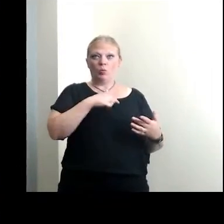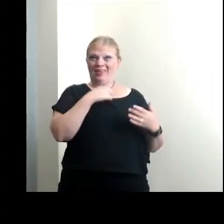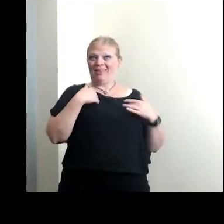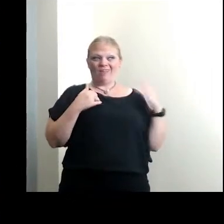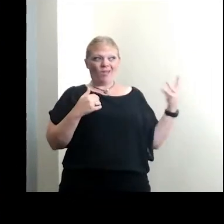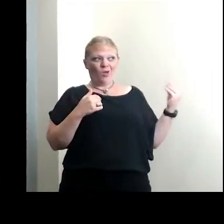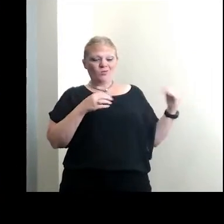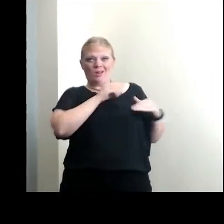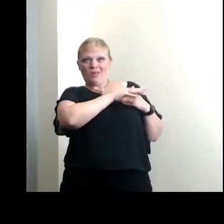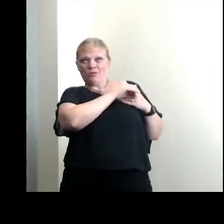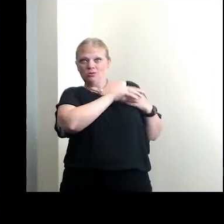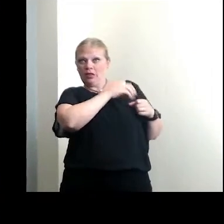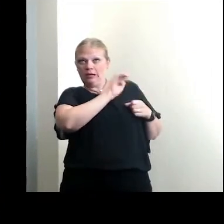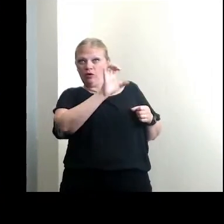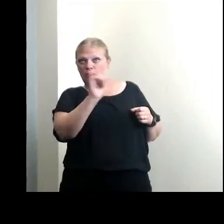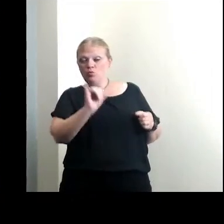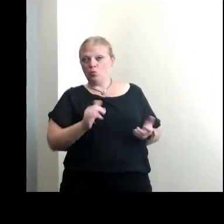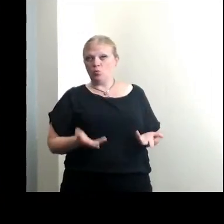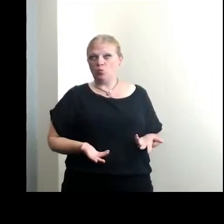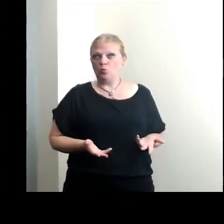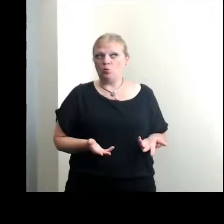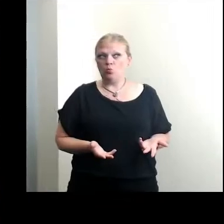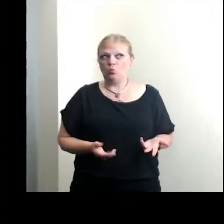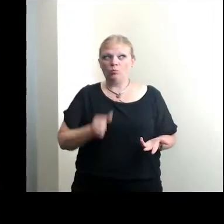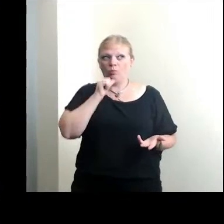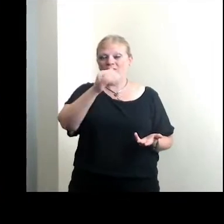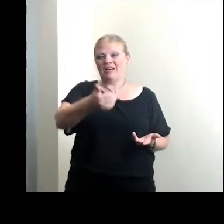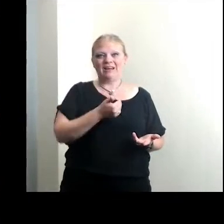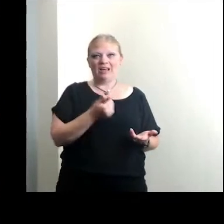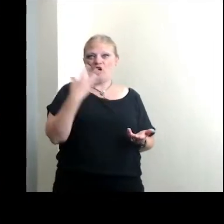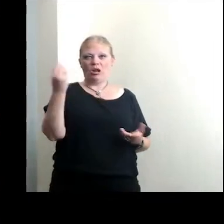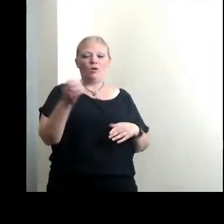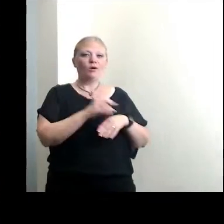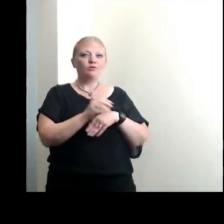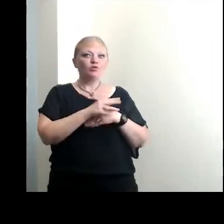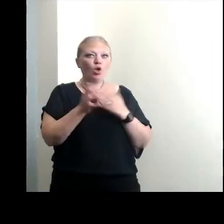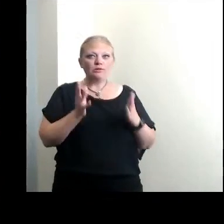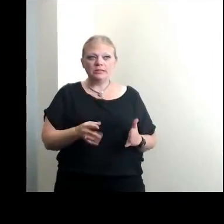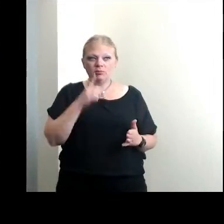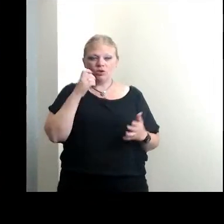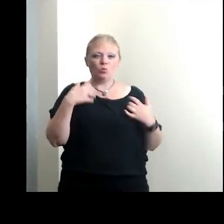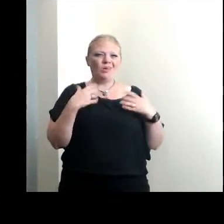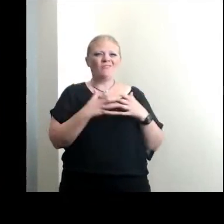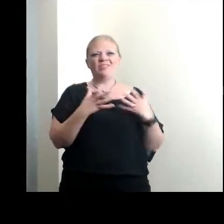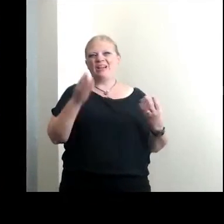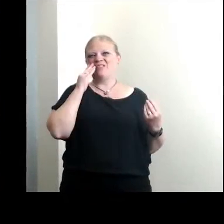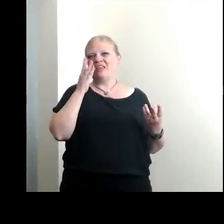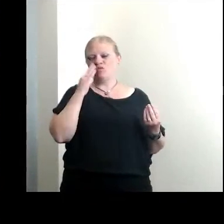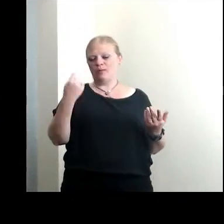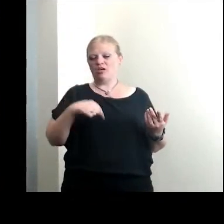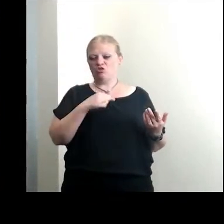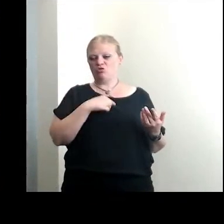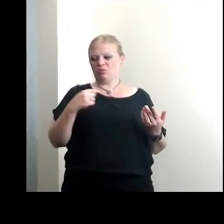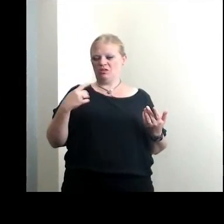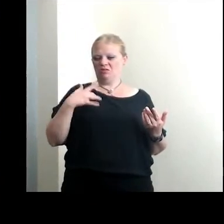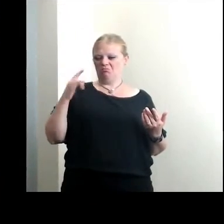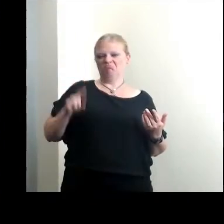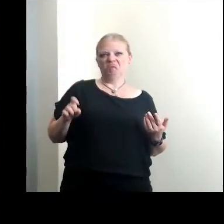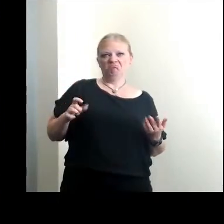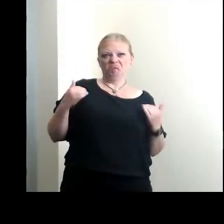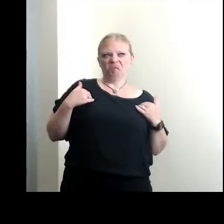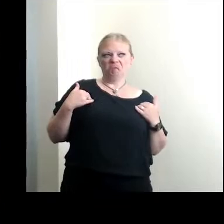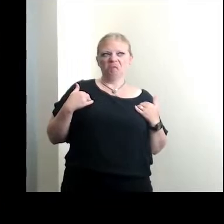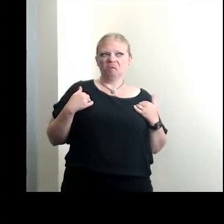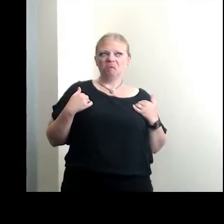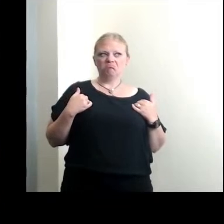outside counsel in Erie County. We have not hired outside consultants because we have a lot of the information we feel is necessary.